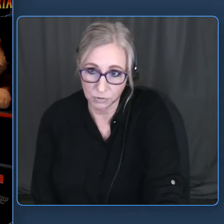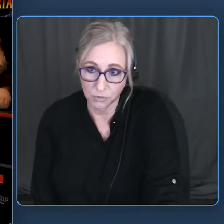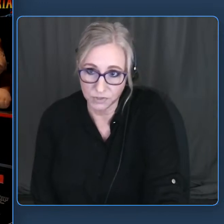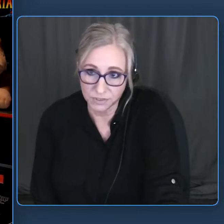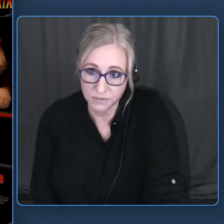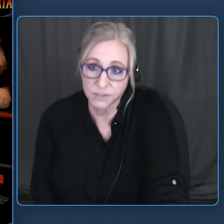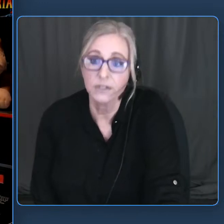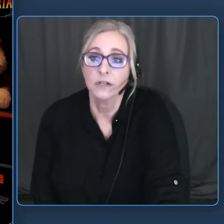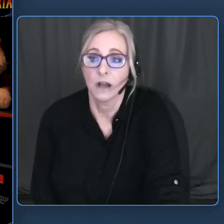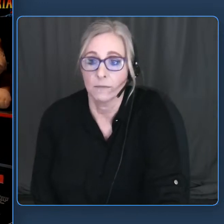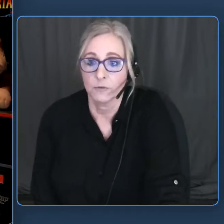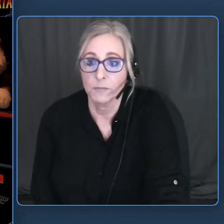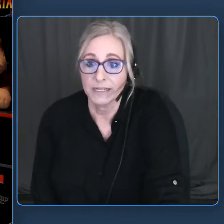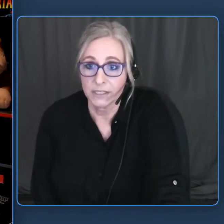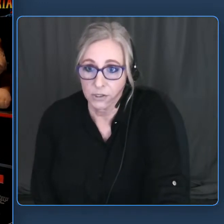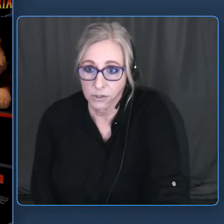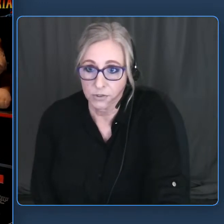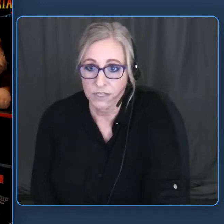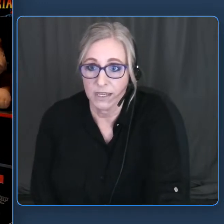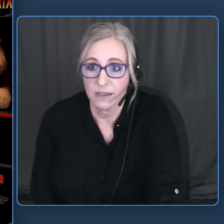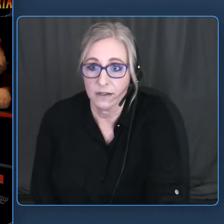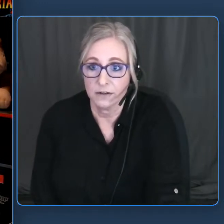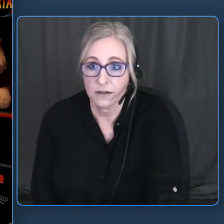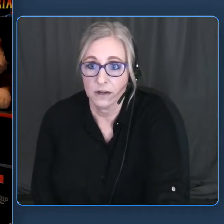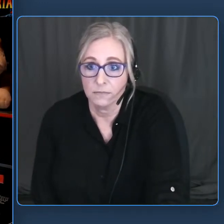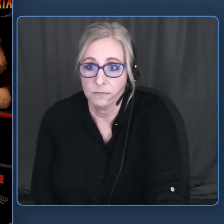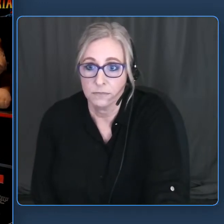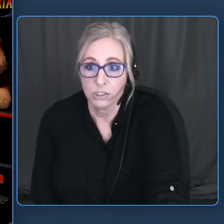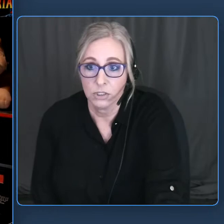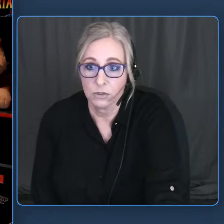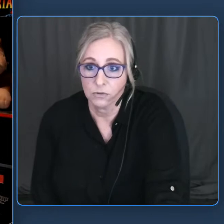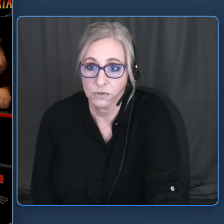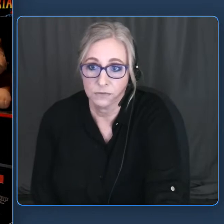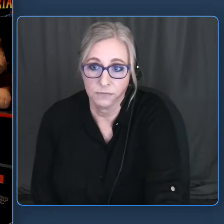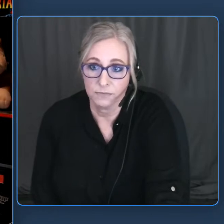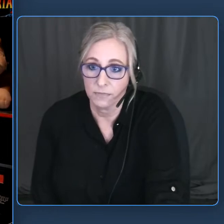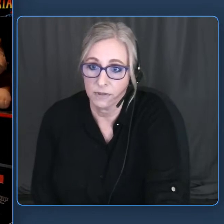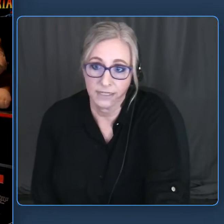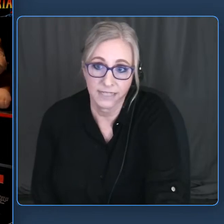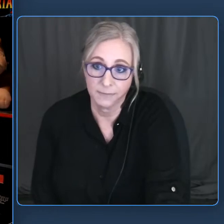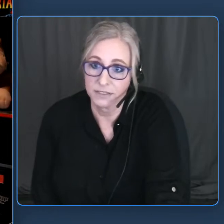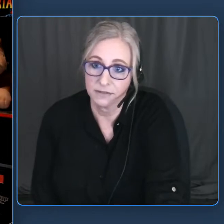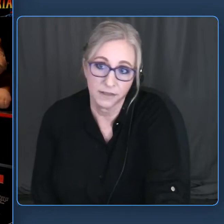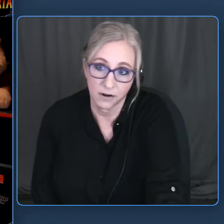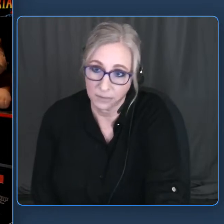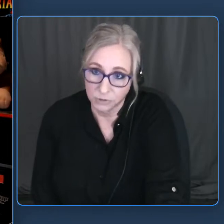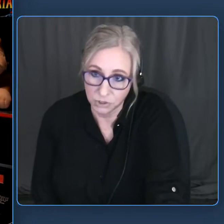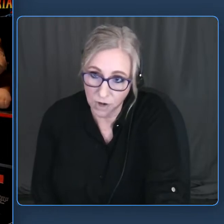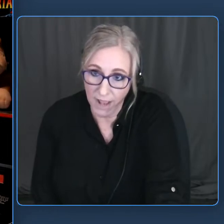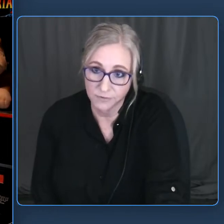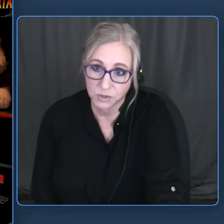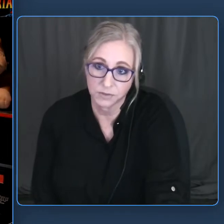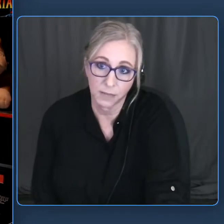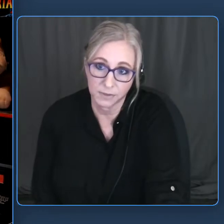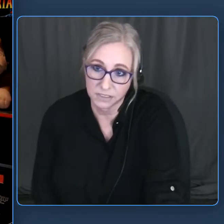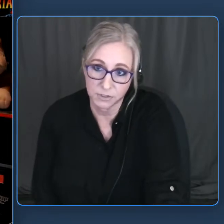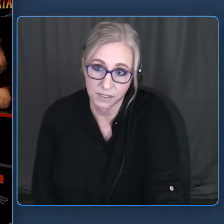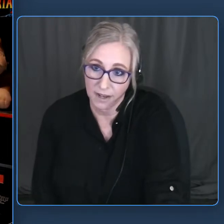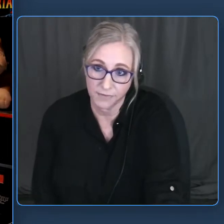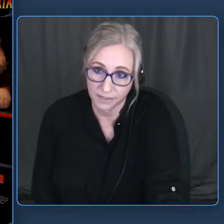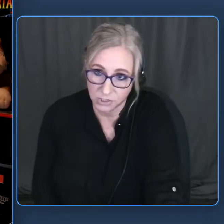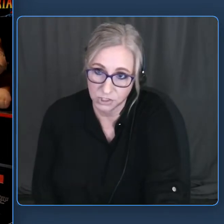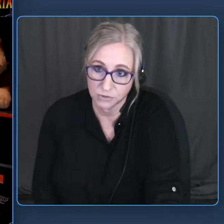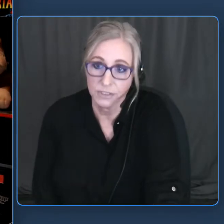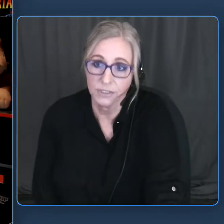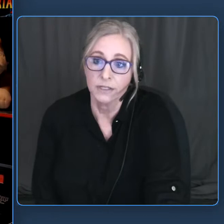multiple sclerosis for many years. And, a lot of times they aren't able to drive. So I was helping someone